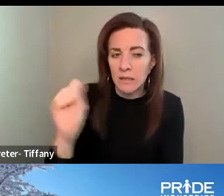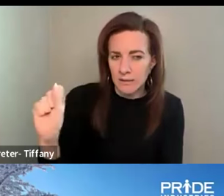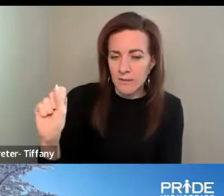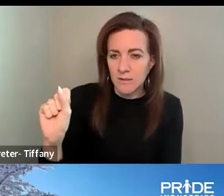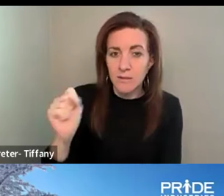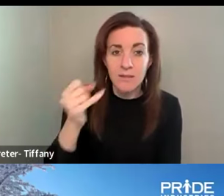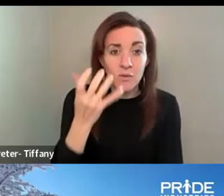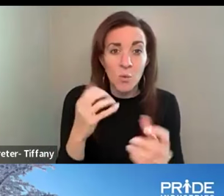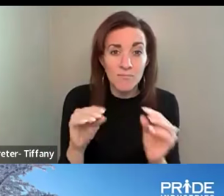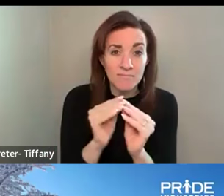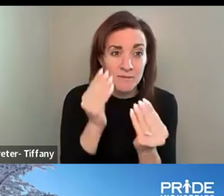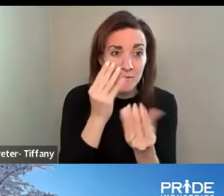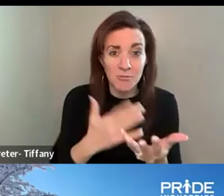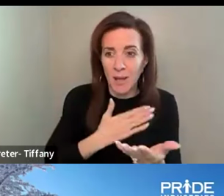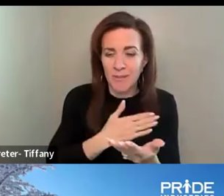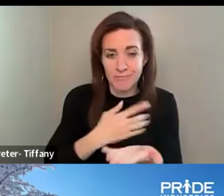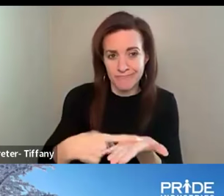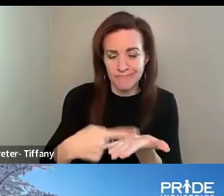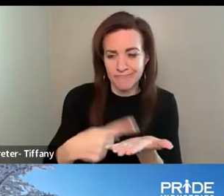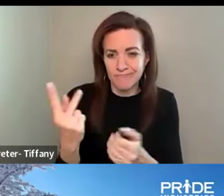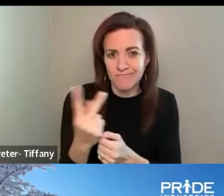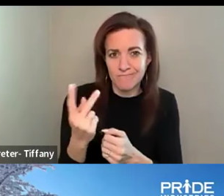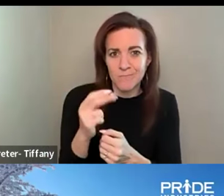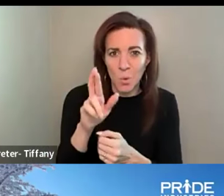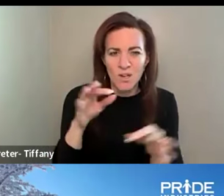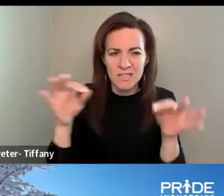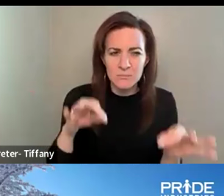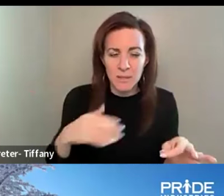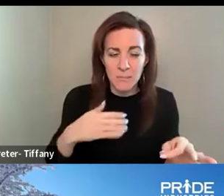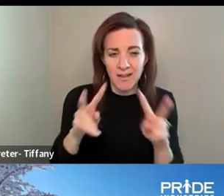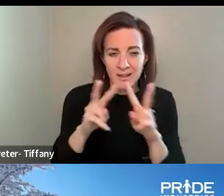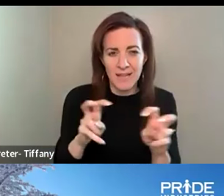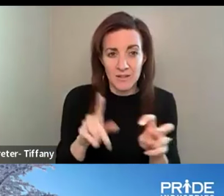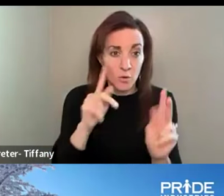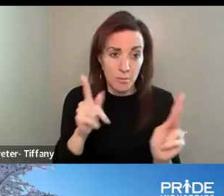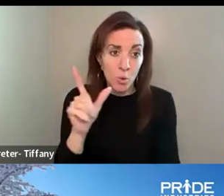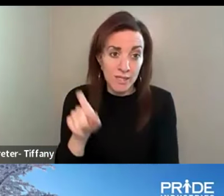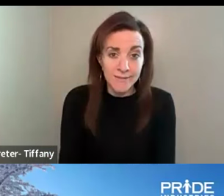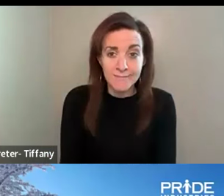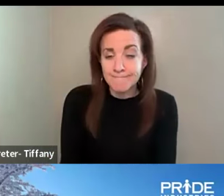information, happy to talk with you about it or walk you through my analysis for folks that need it.